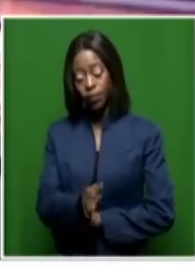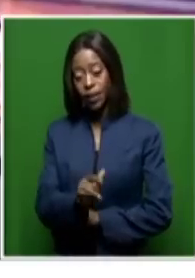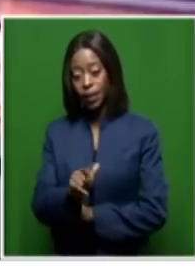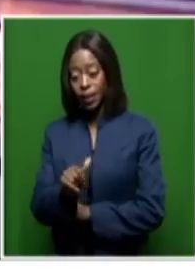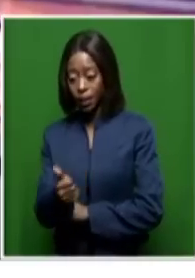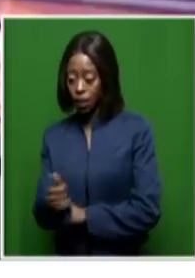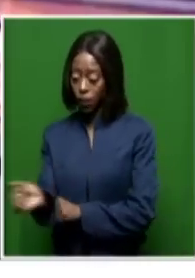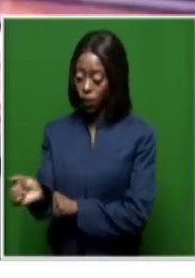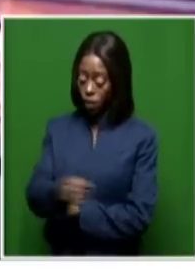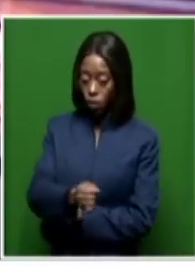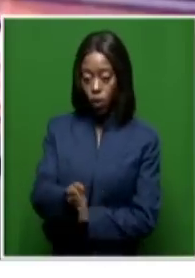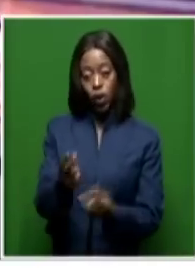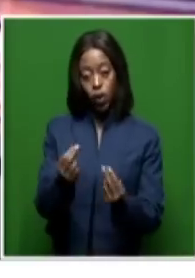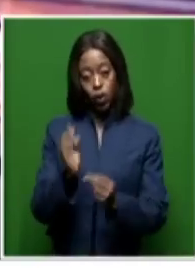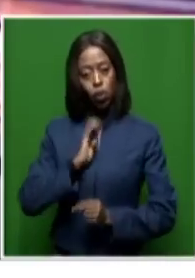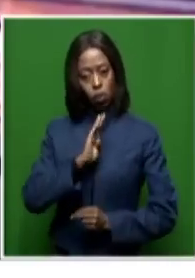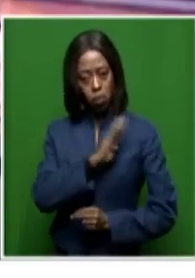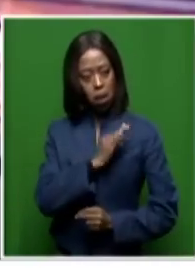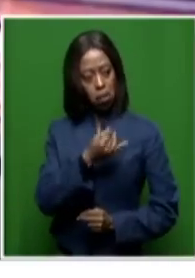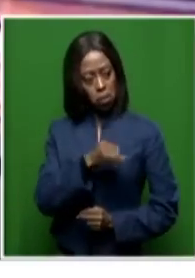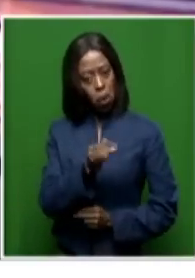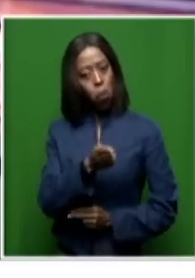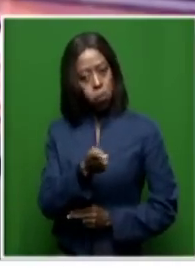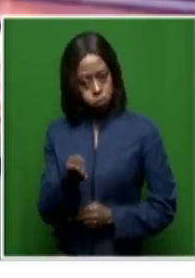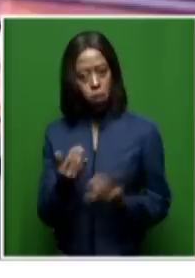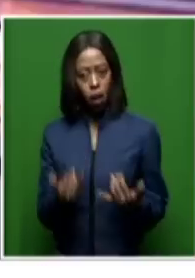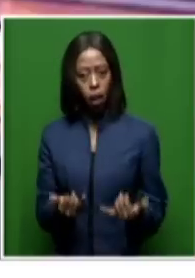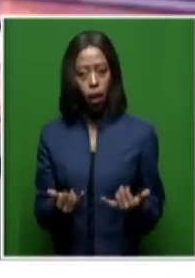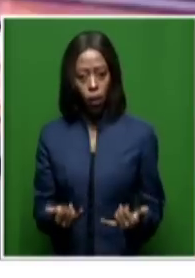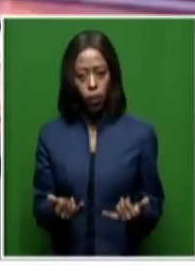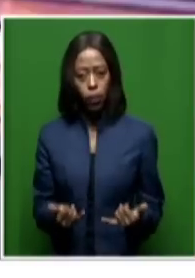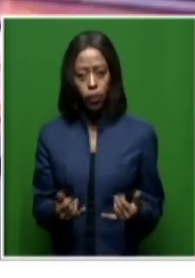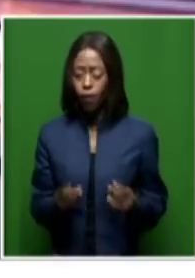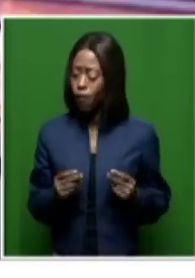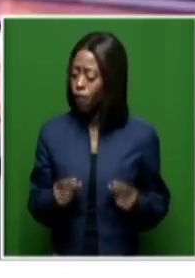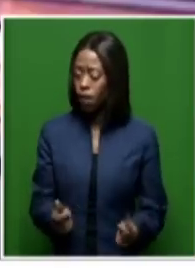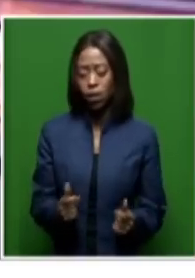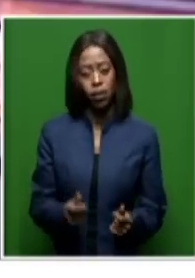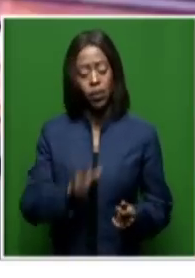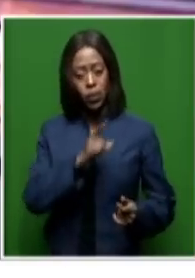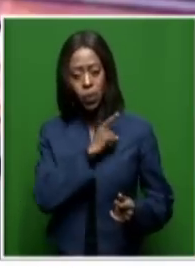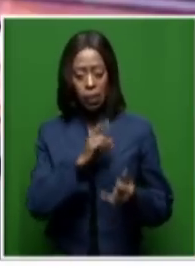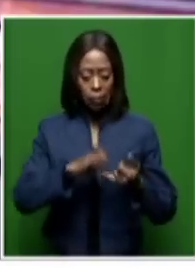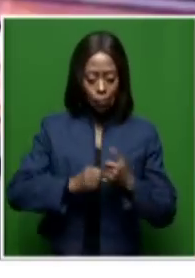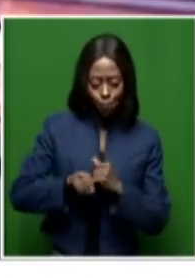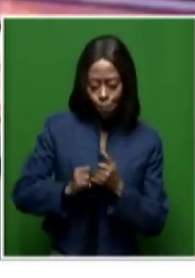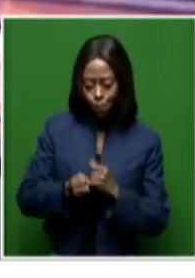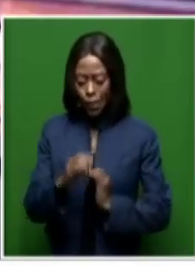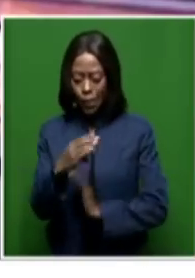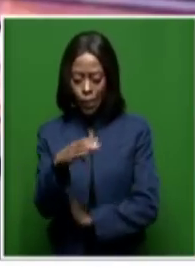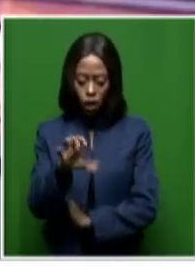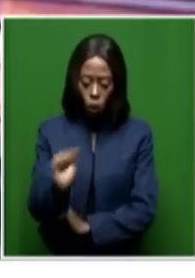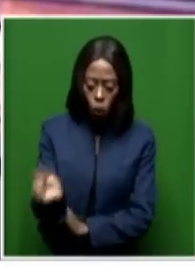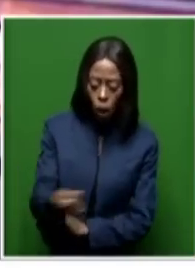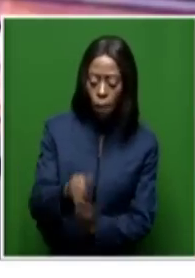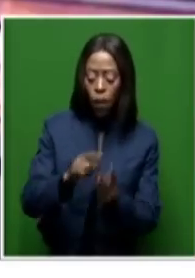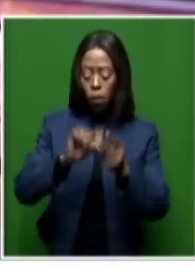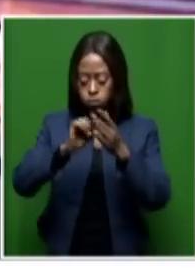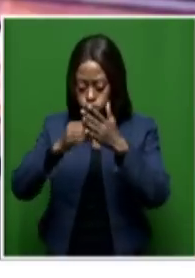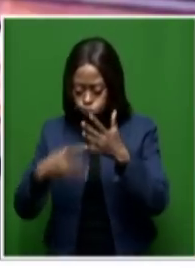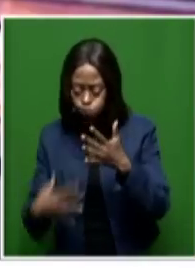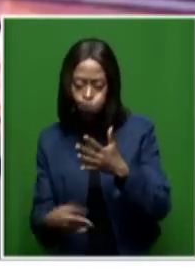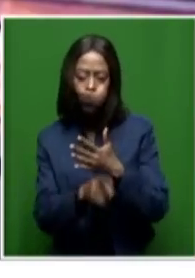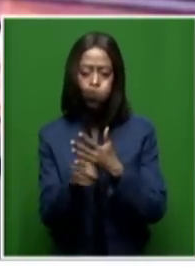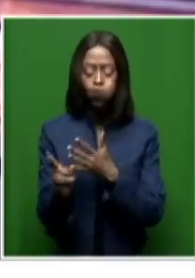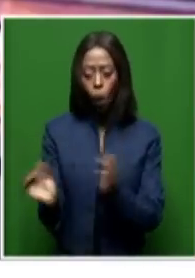appointed a new board that is still intact at the present moment. We moved with speed to try and get the CEO and all others to